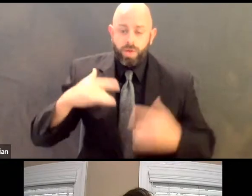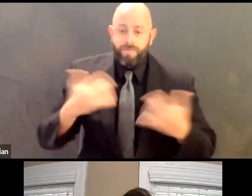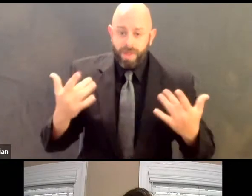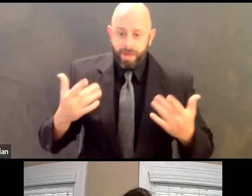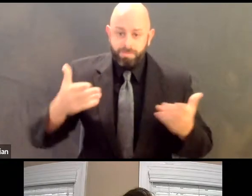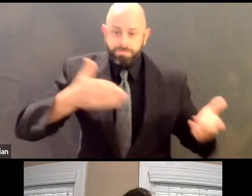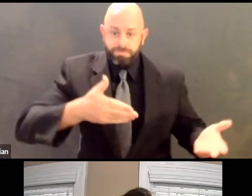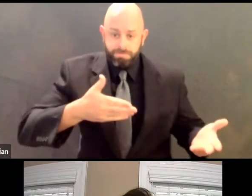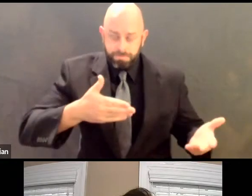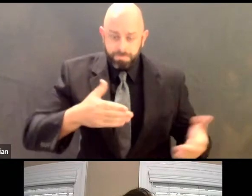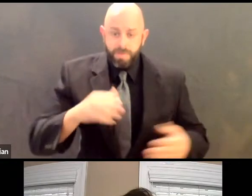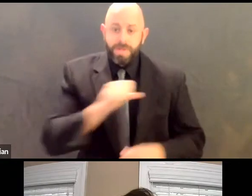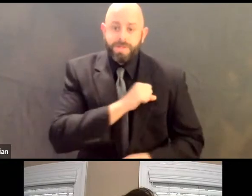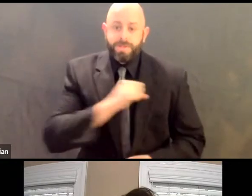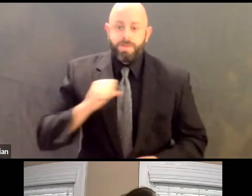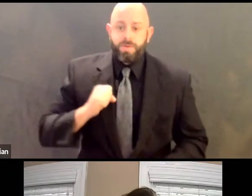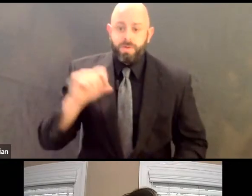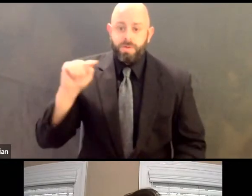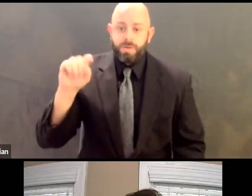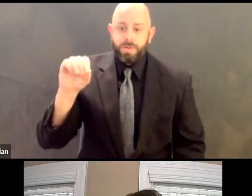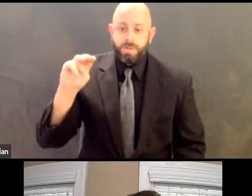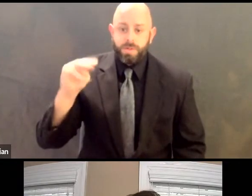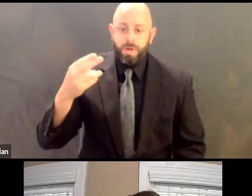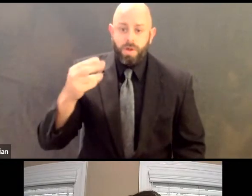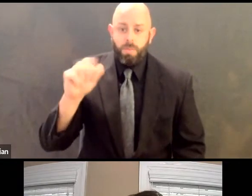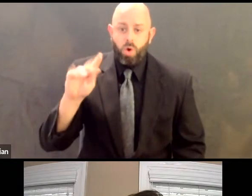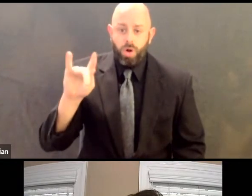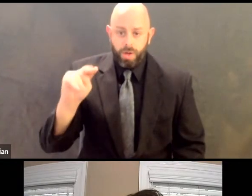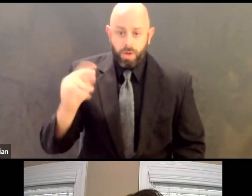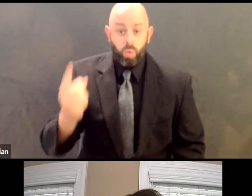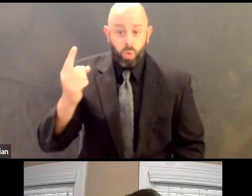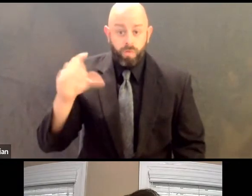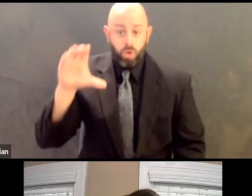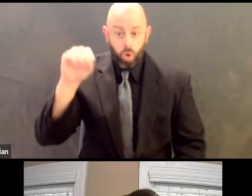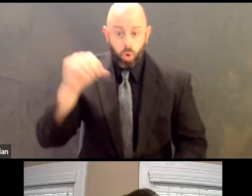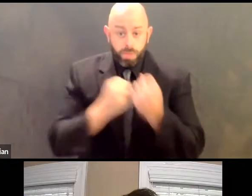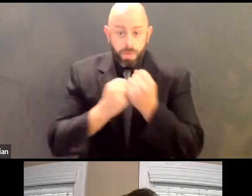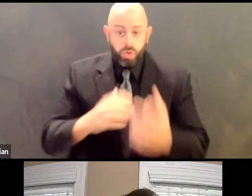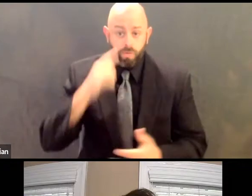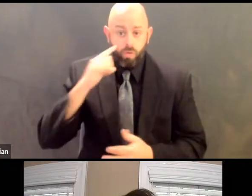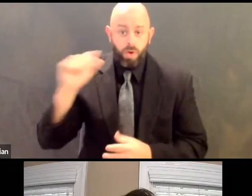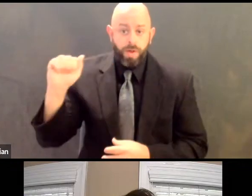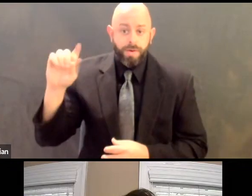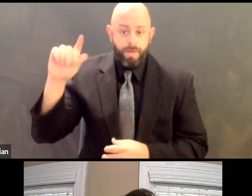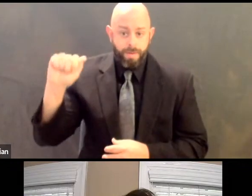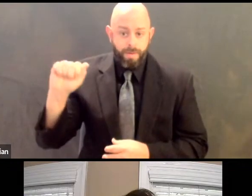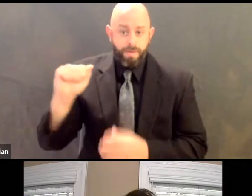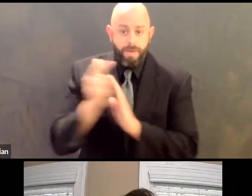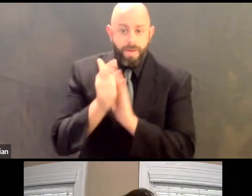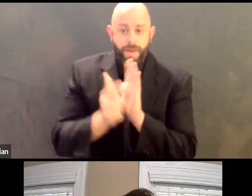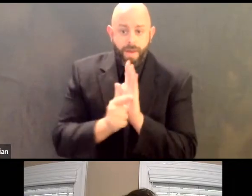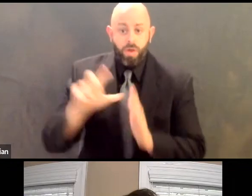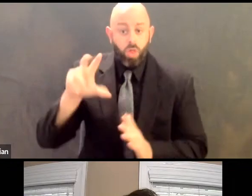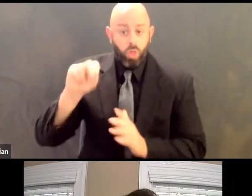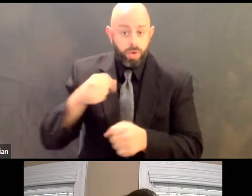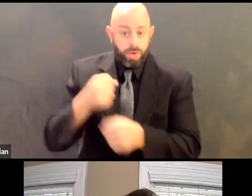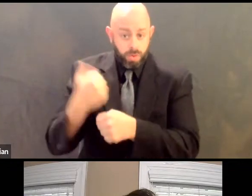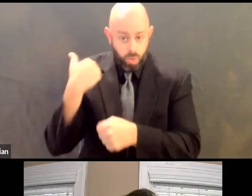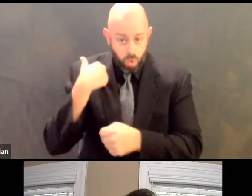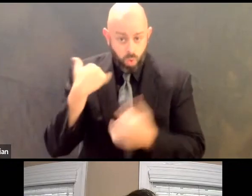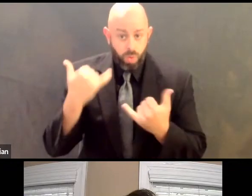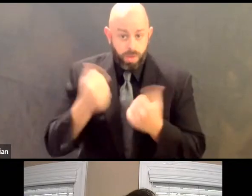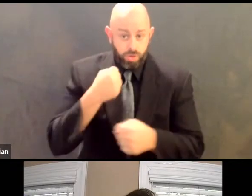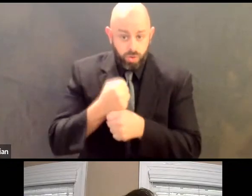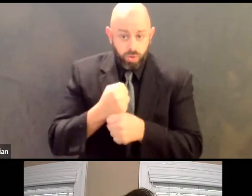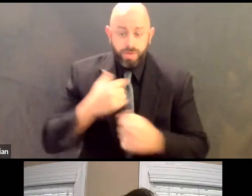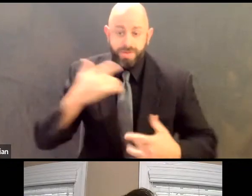Tom Harkin, who was one of the co-sponsors of the Americans with Disabilities Act about 30 years ago this year. We're very excited to